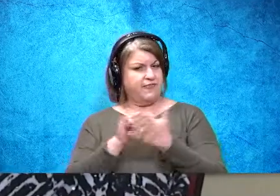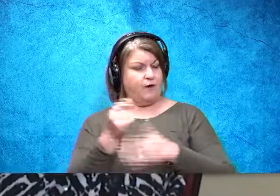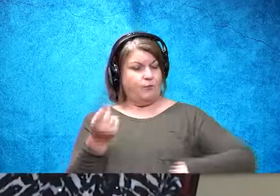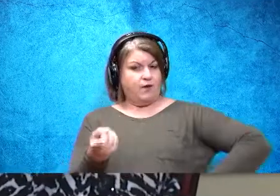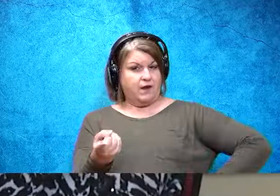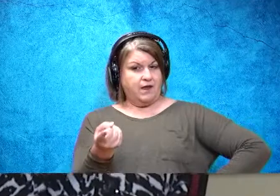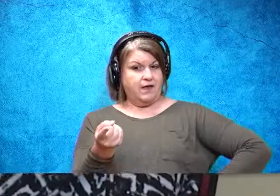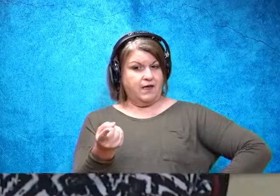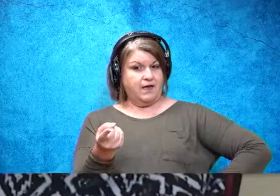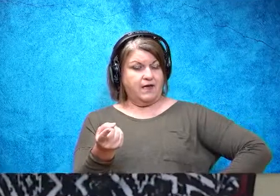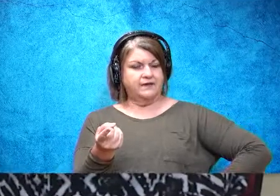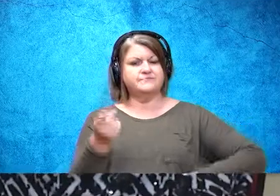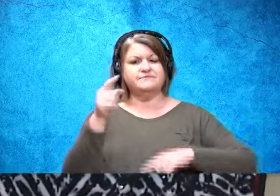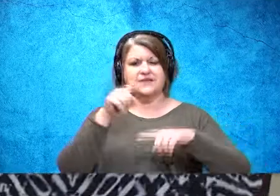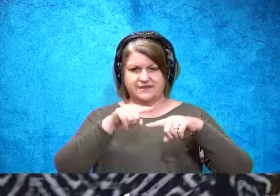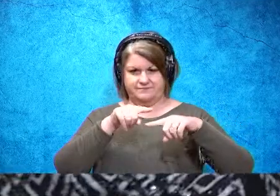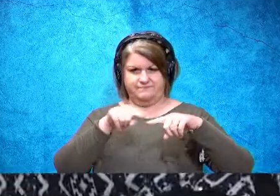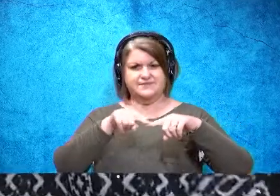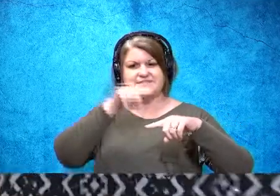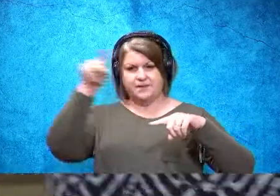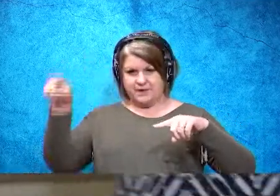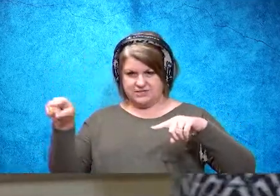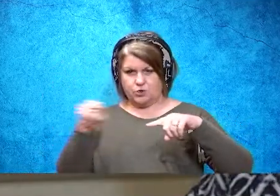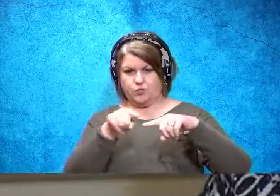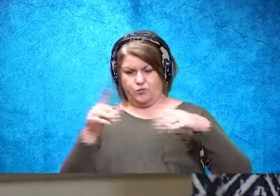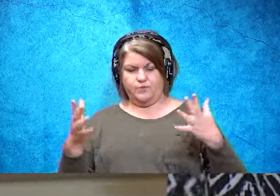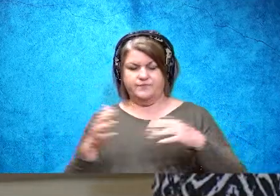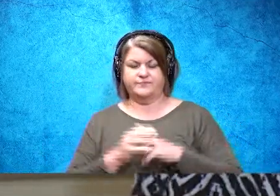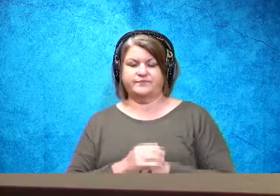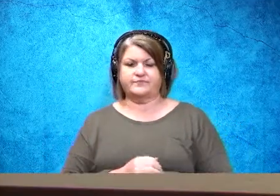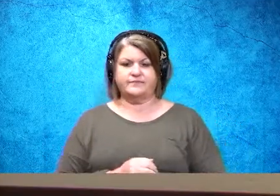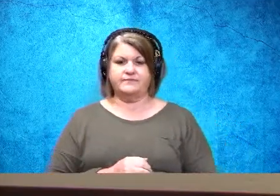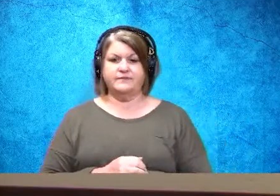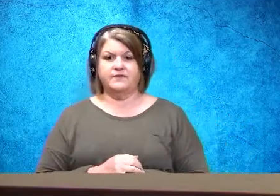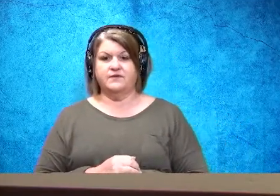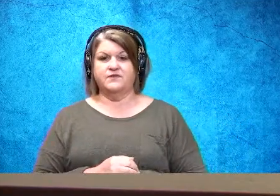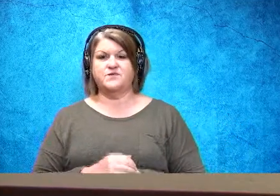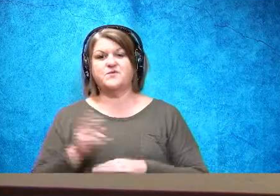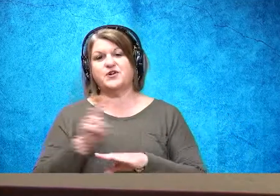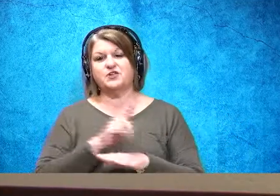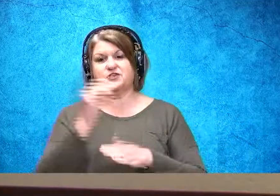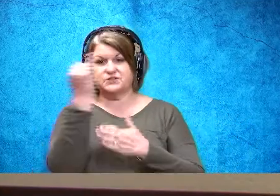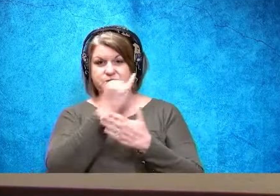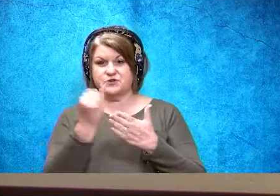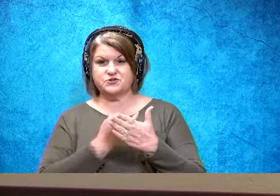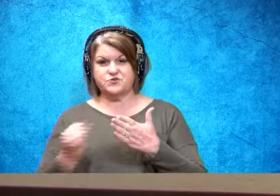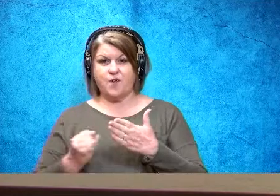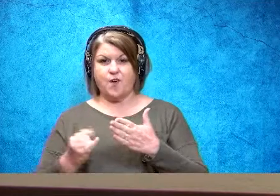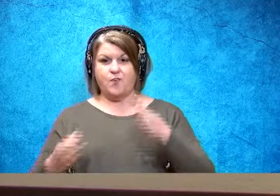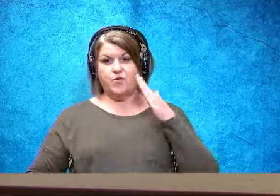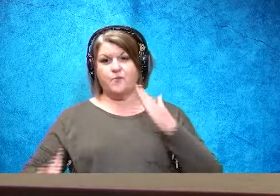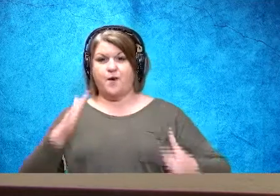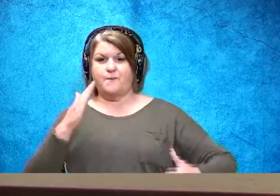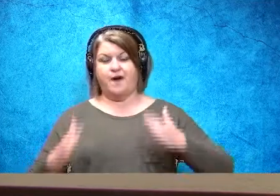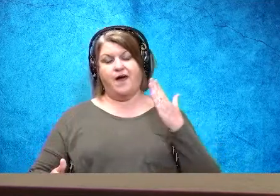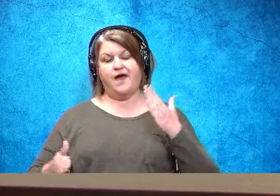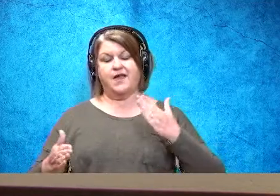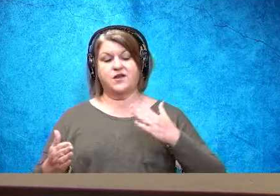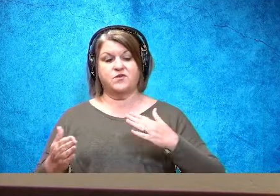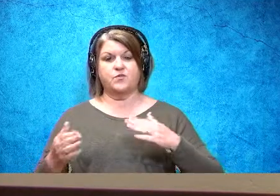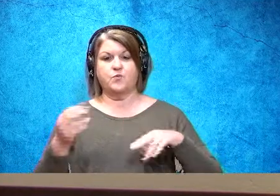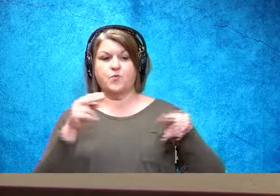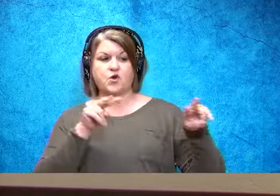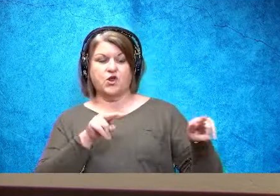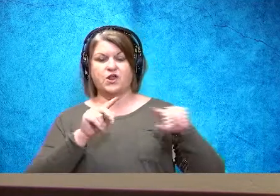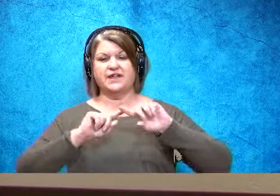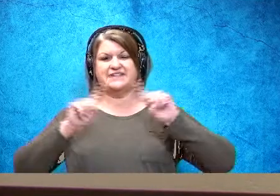A semicircle. Good. All right, so we're going to use these shapes to draw our robot, and we're going to look at different kinds of